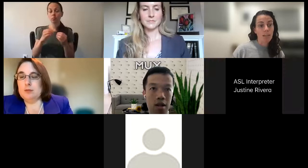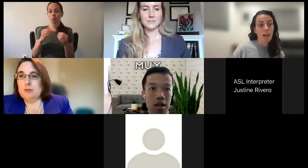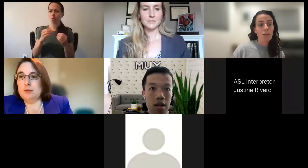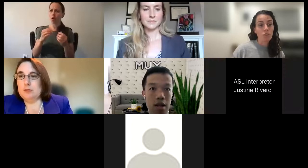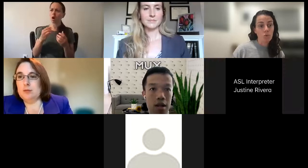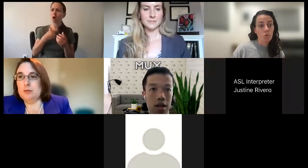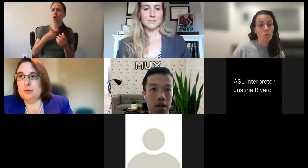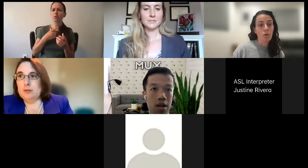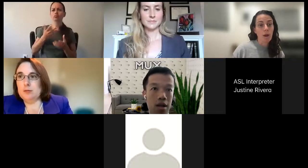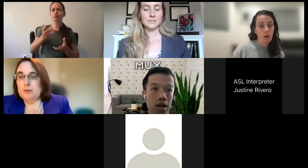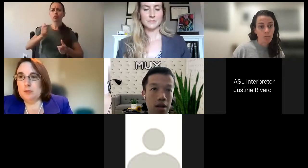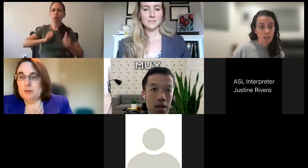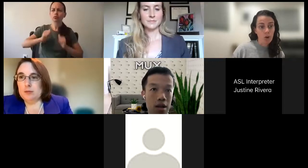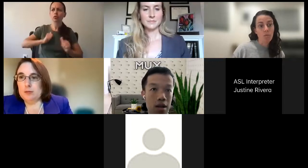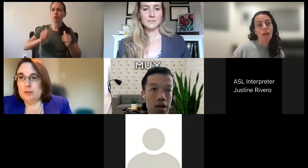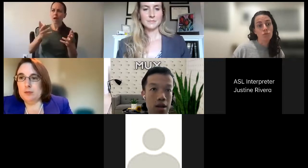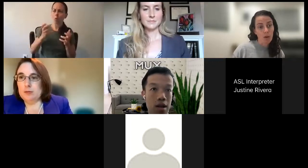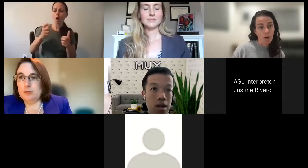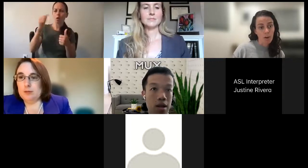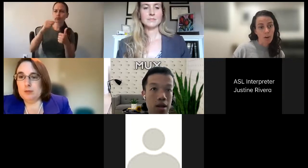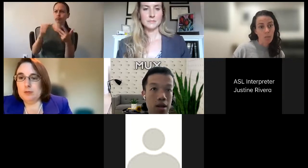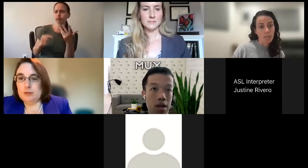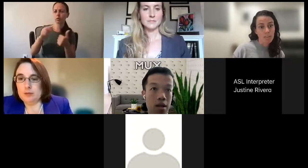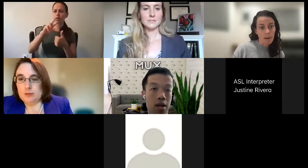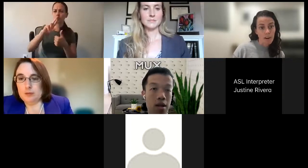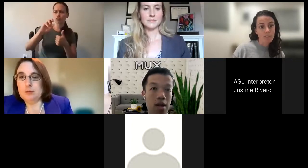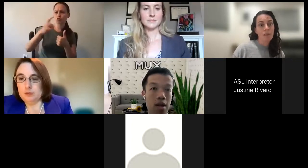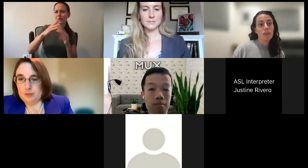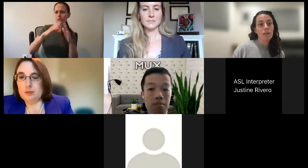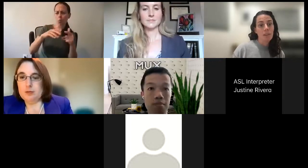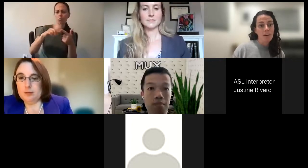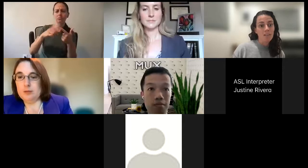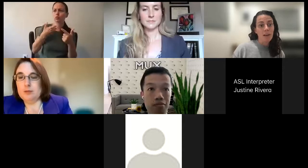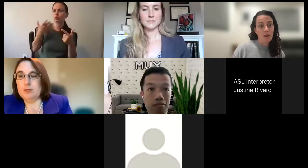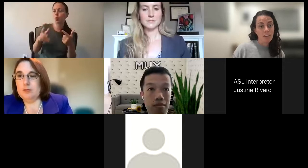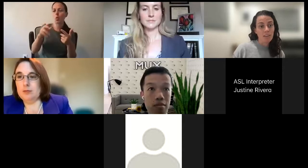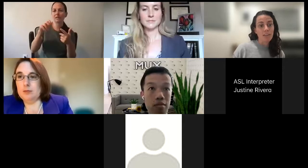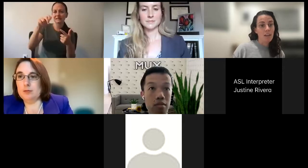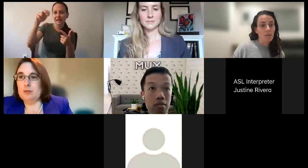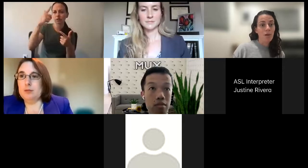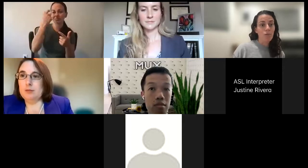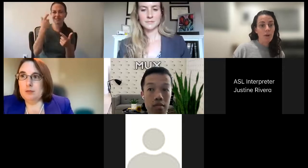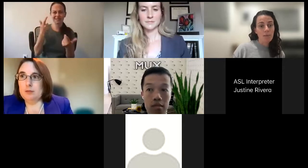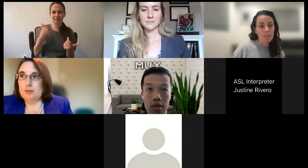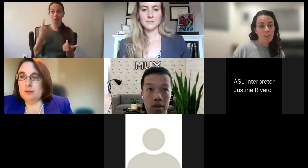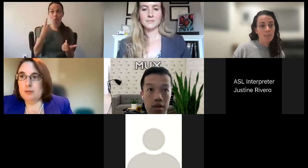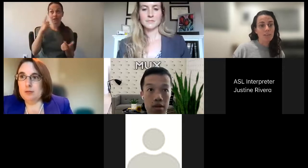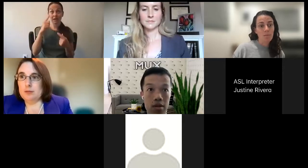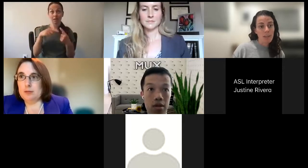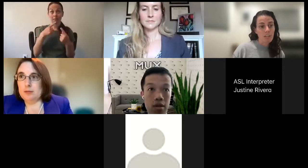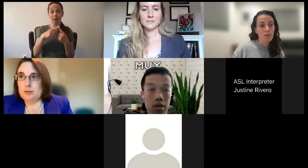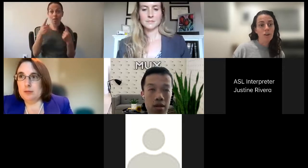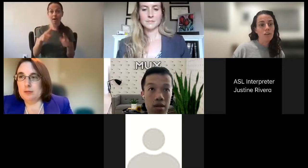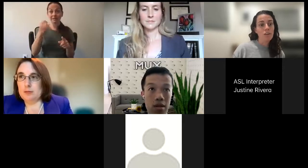wanted. I want a ranch home. I do not want a home with stairs, because I'm constantly thinking about what happens in the incidents